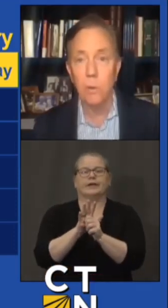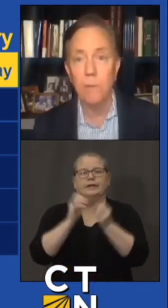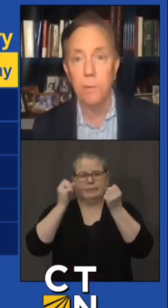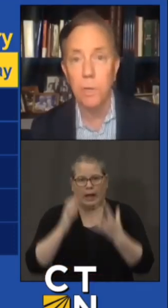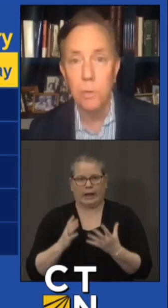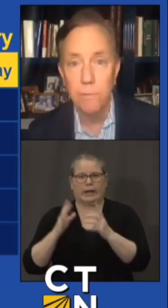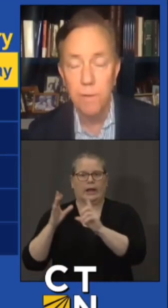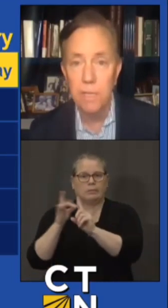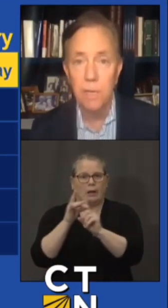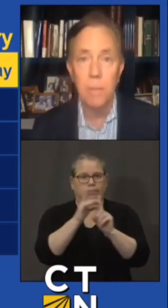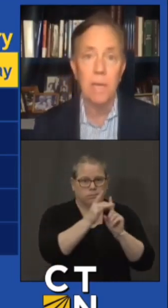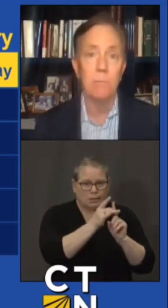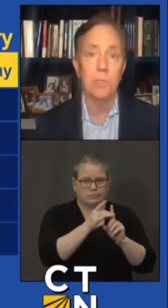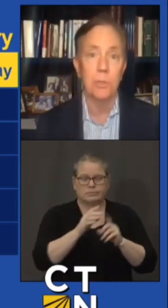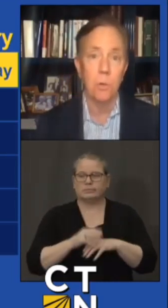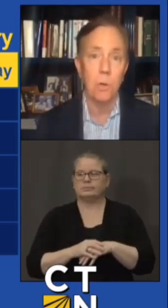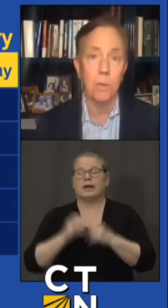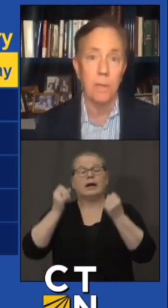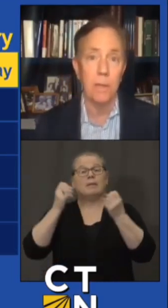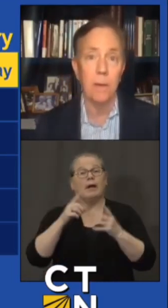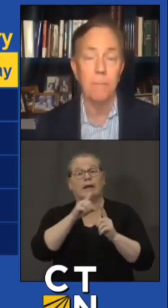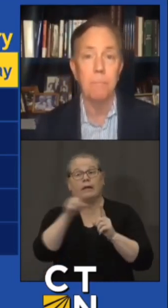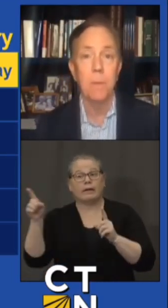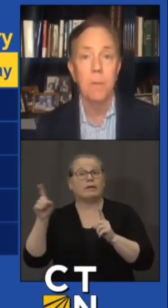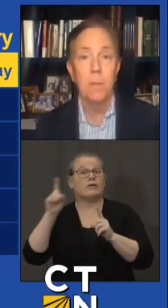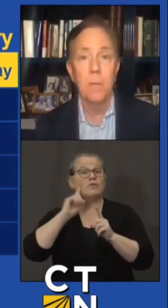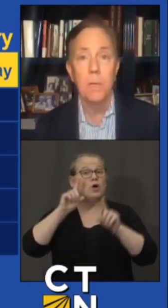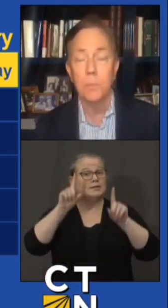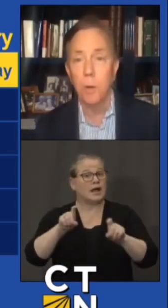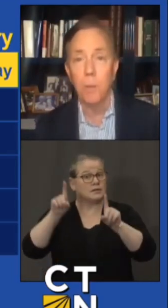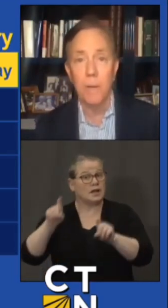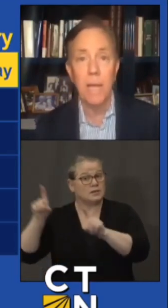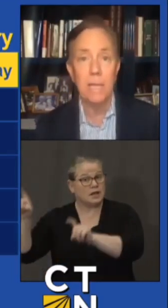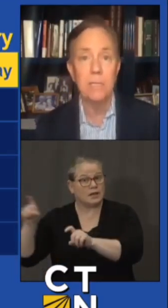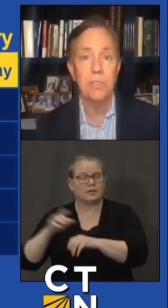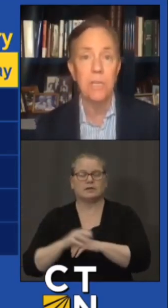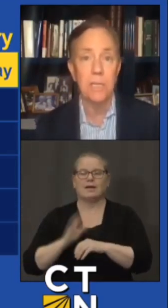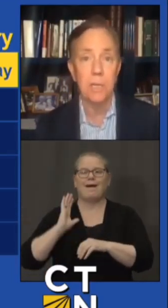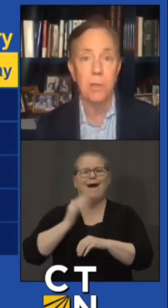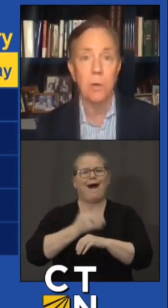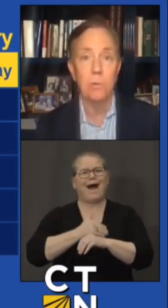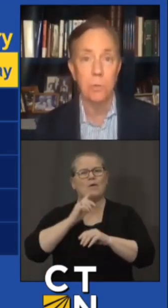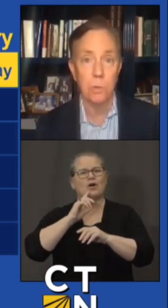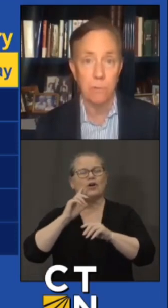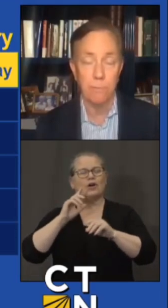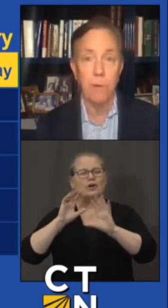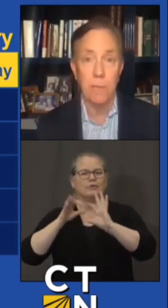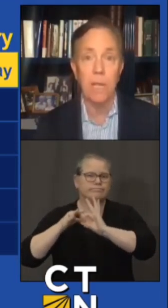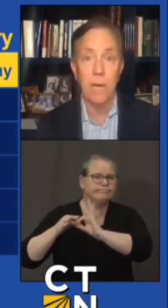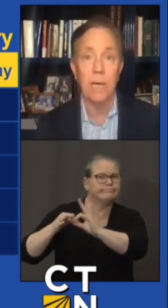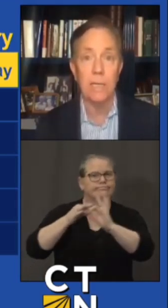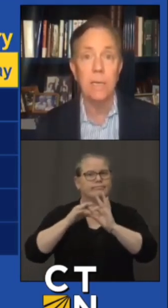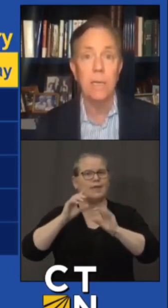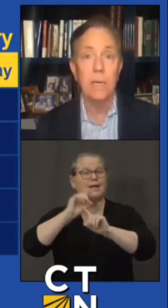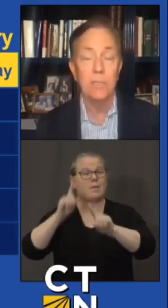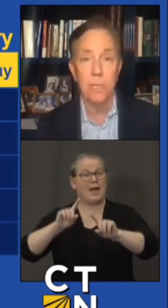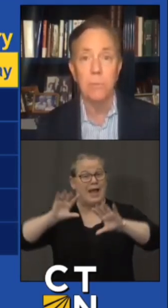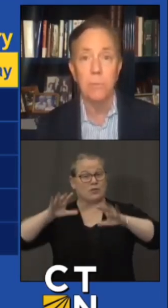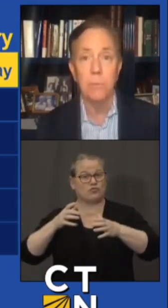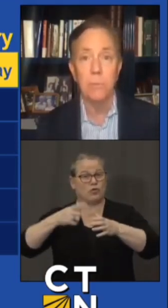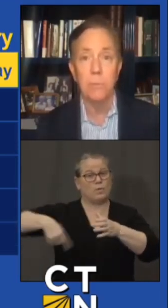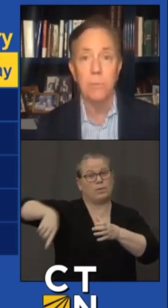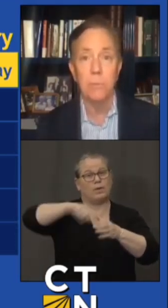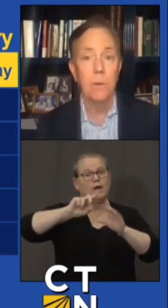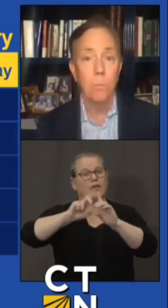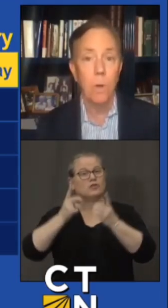got off with our unified command, which are all the department heads and those who are the front line dealing